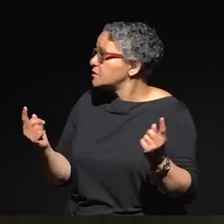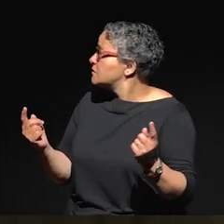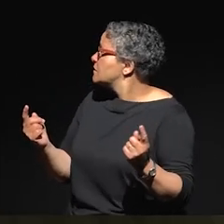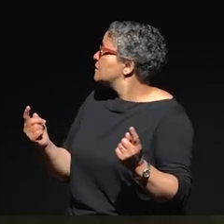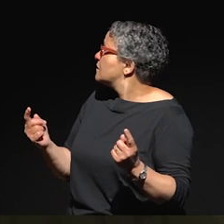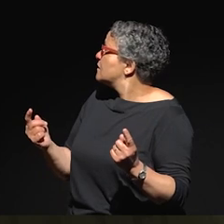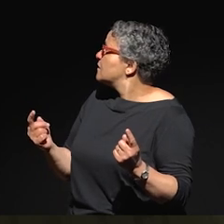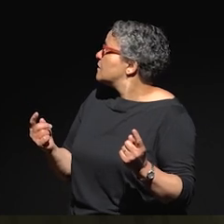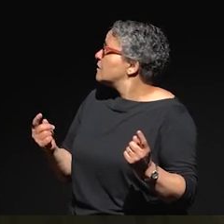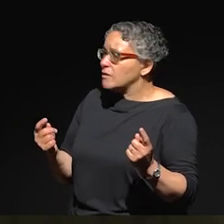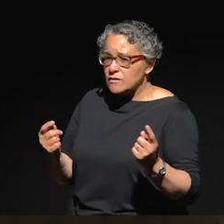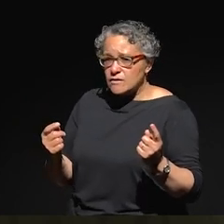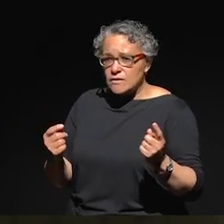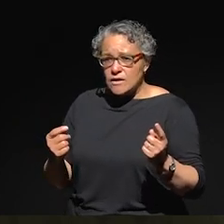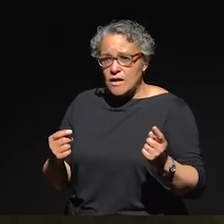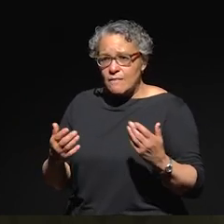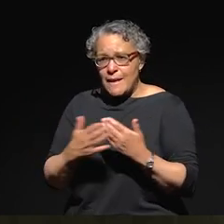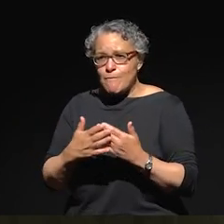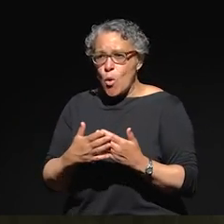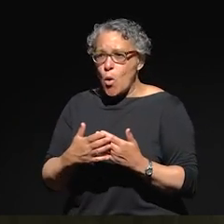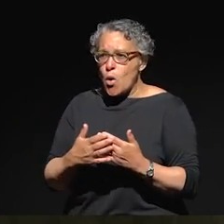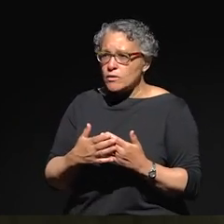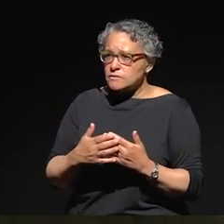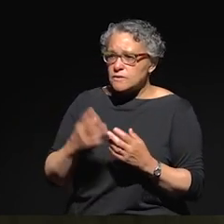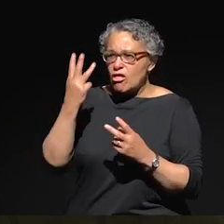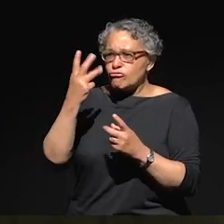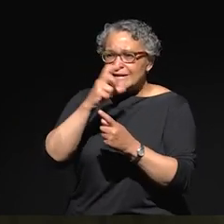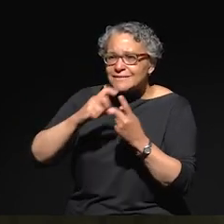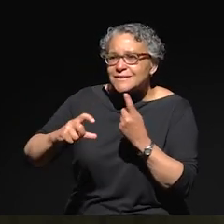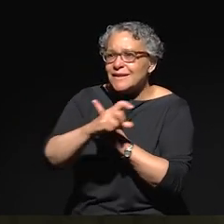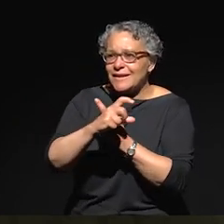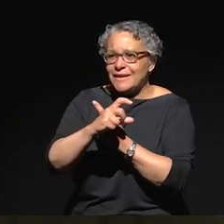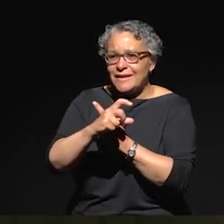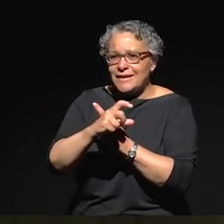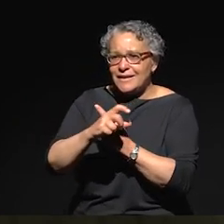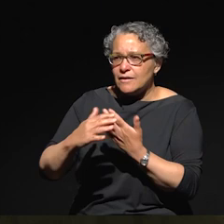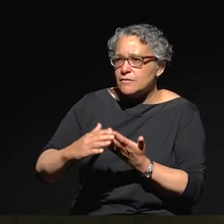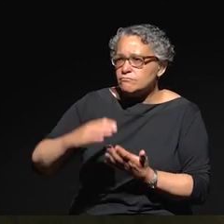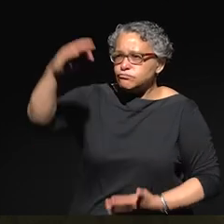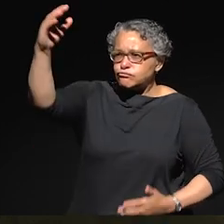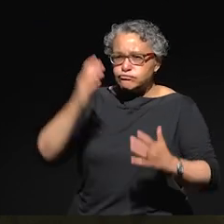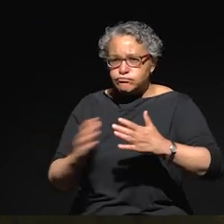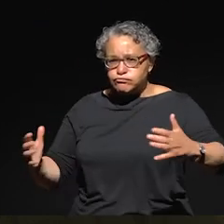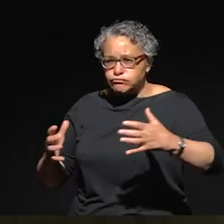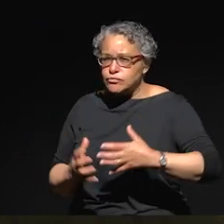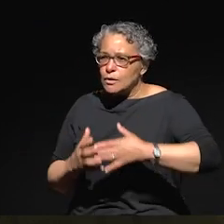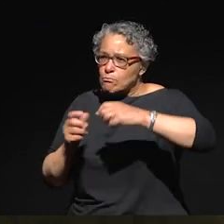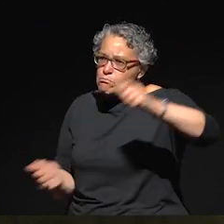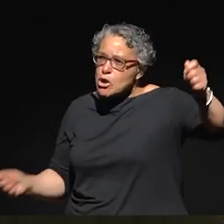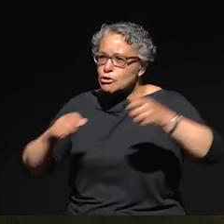volume of the figure, they're more monumental, they're more three-dimensional, and the colors are more saturated than, for example, the School of